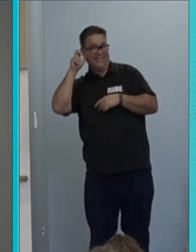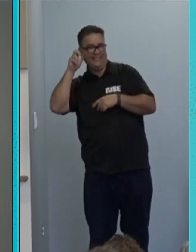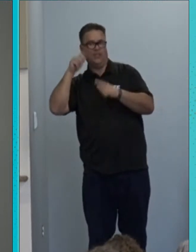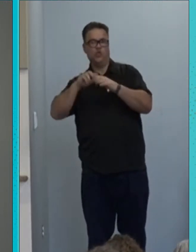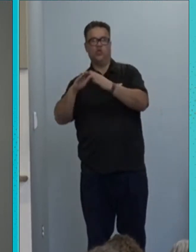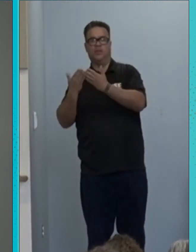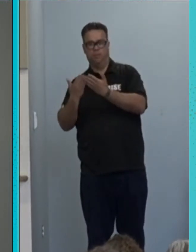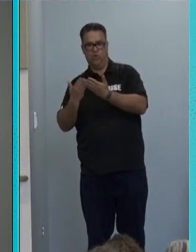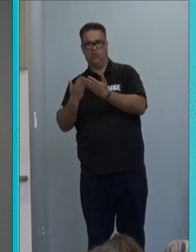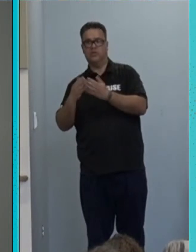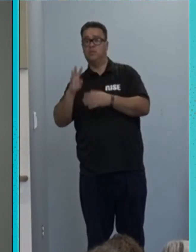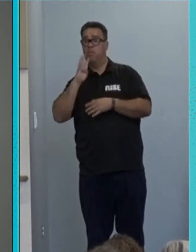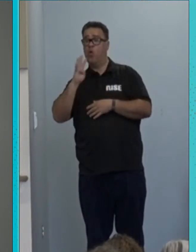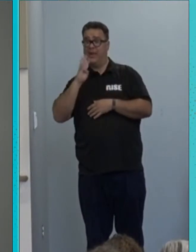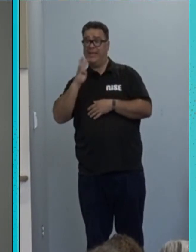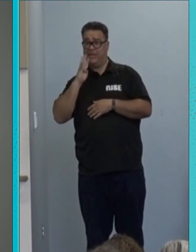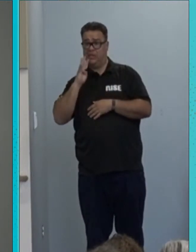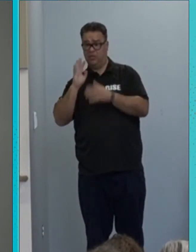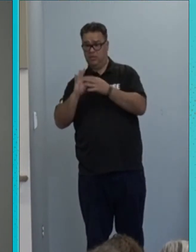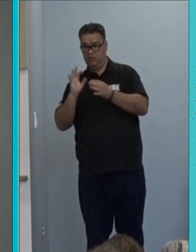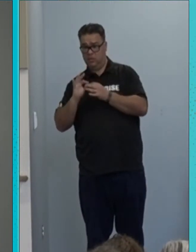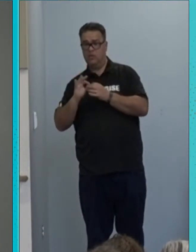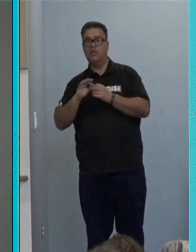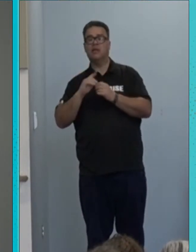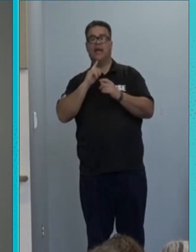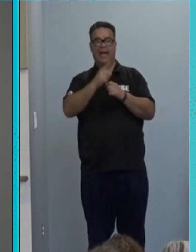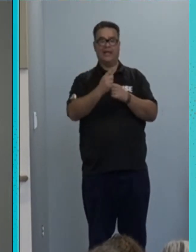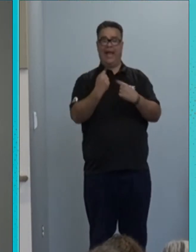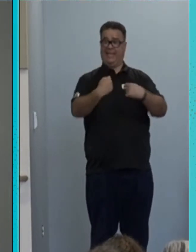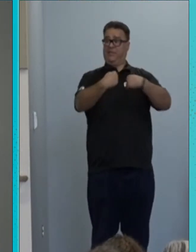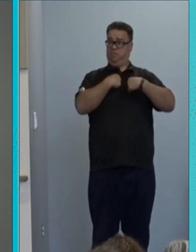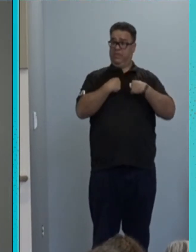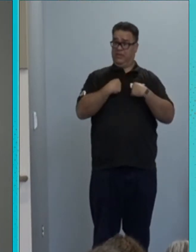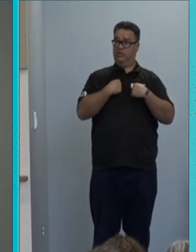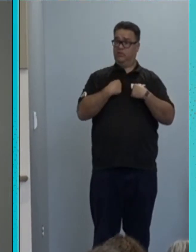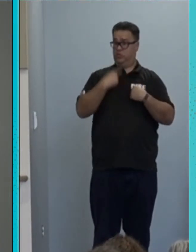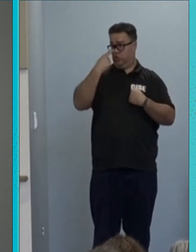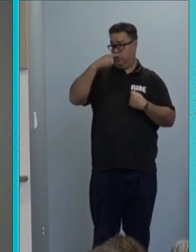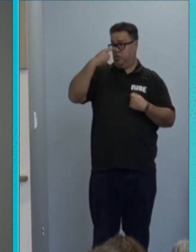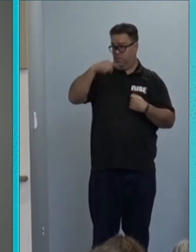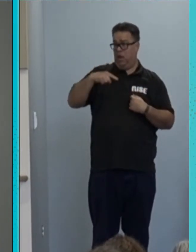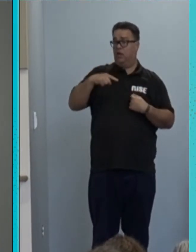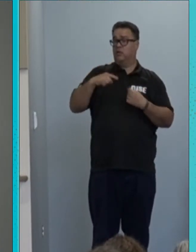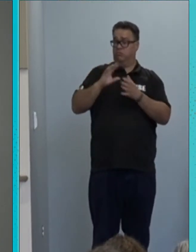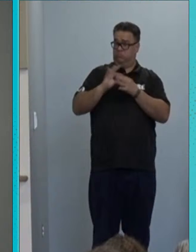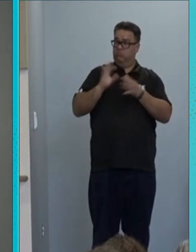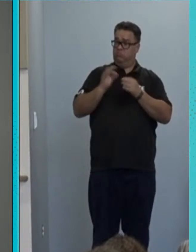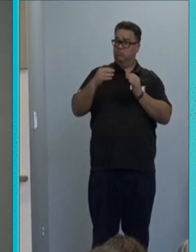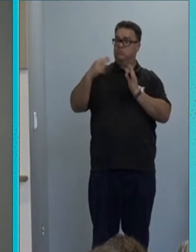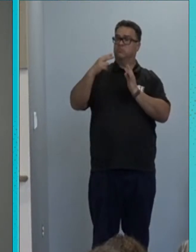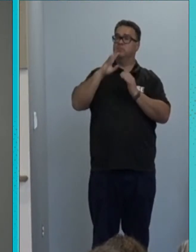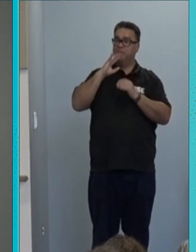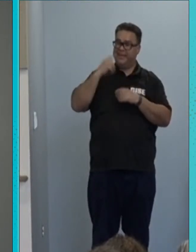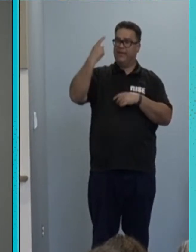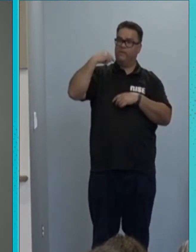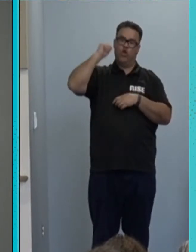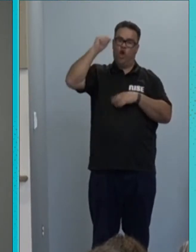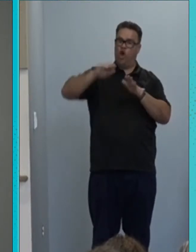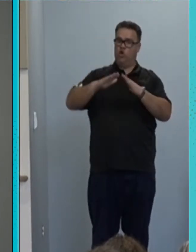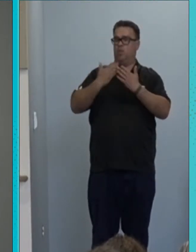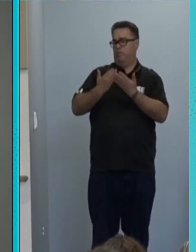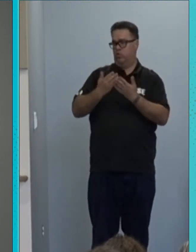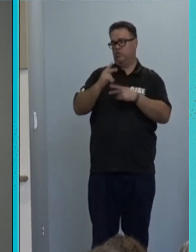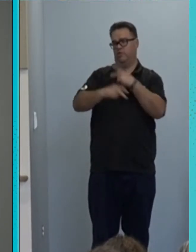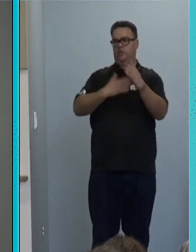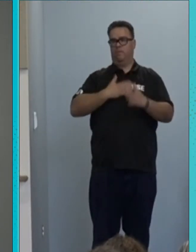the book spoken. And so they asked me to do the speaking for this audio